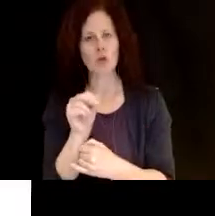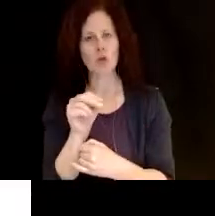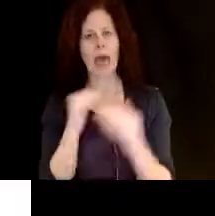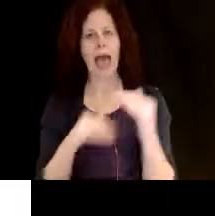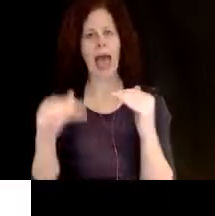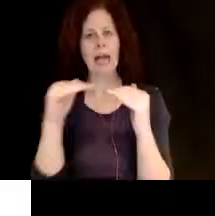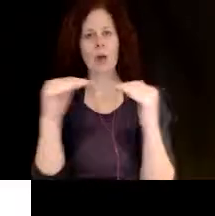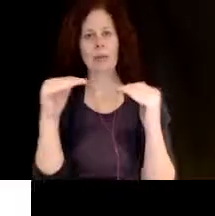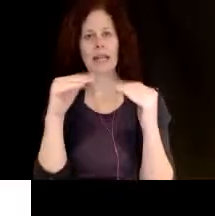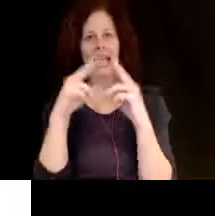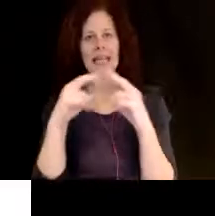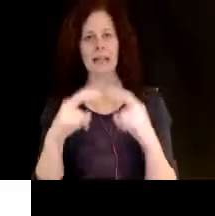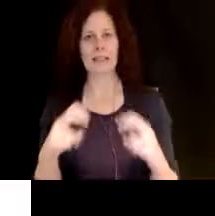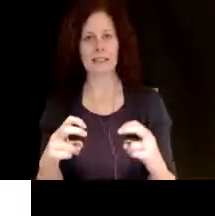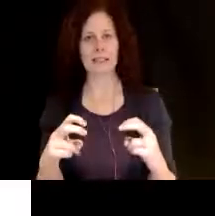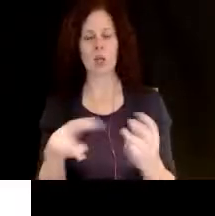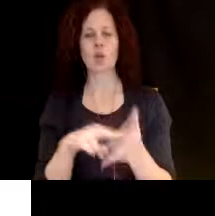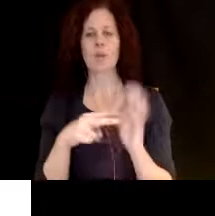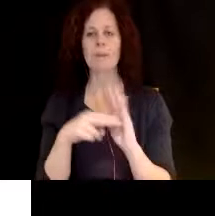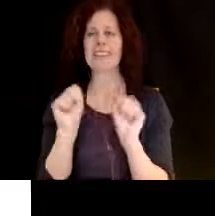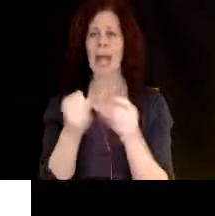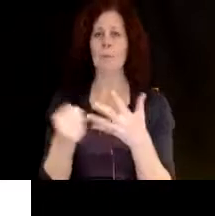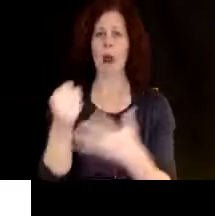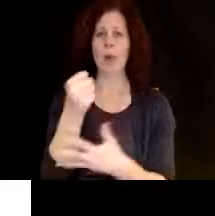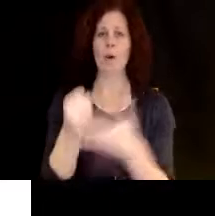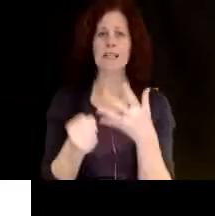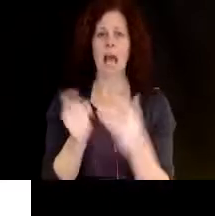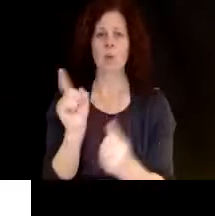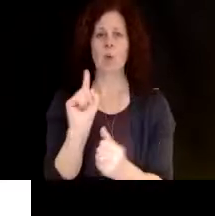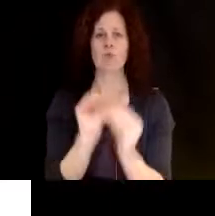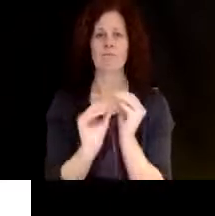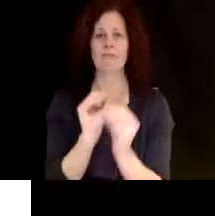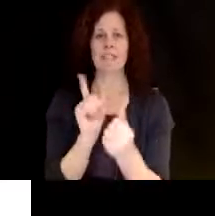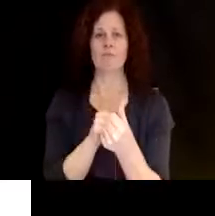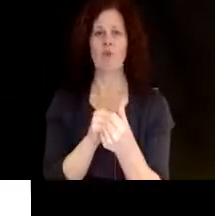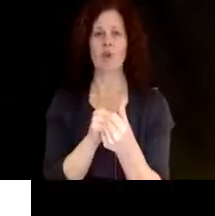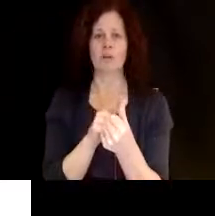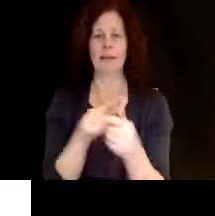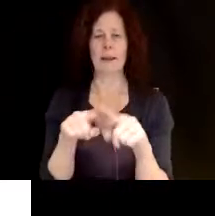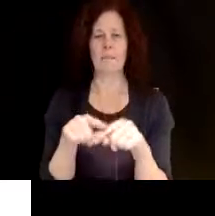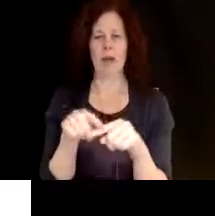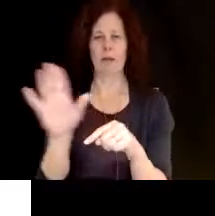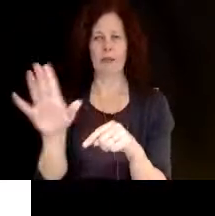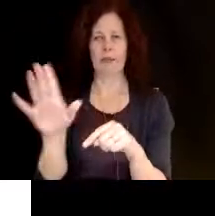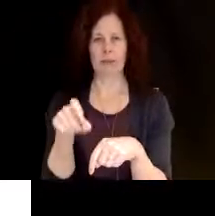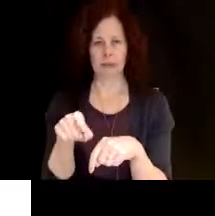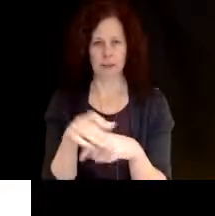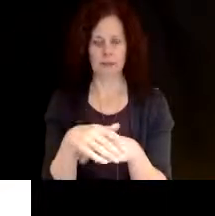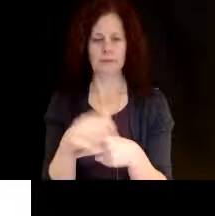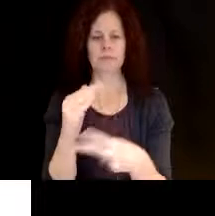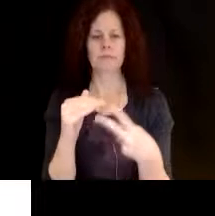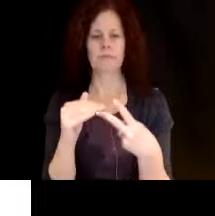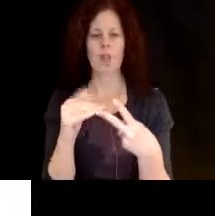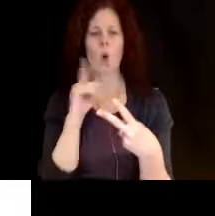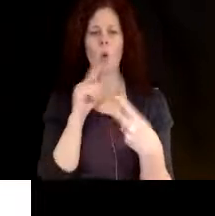that stops can be prioritized based on their needs. And more broadly, we recommend that they develop an access